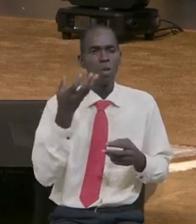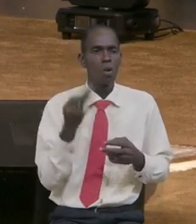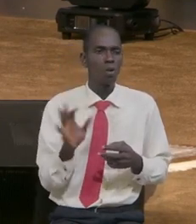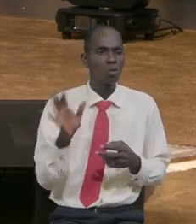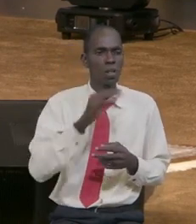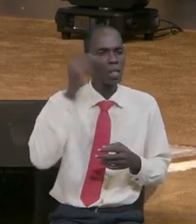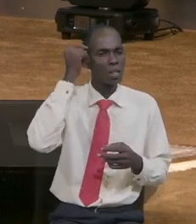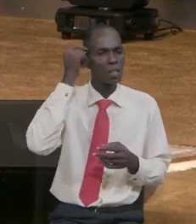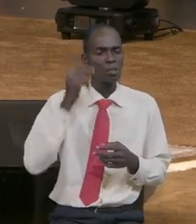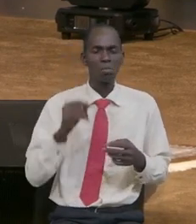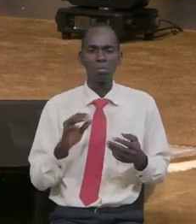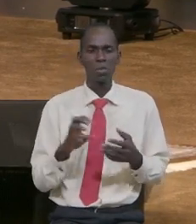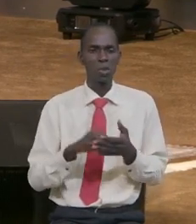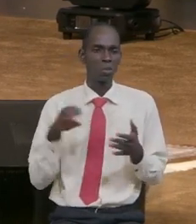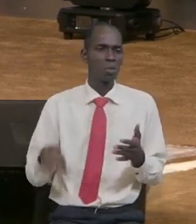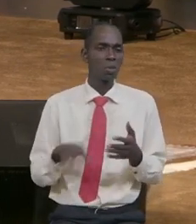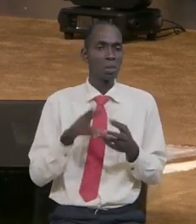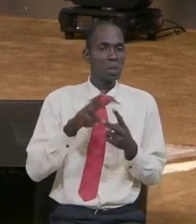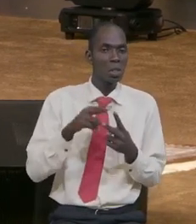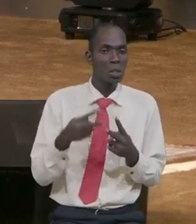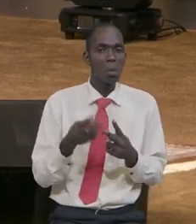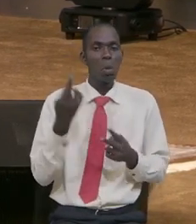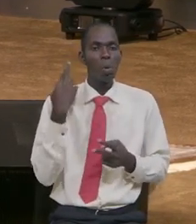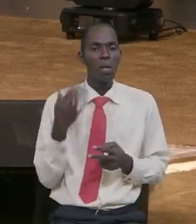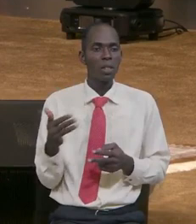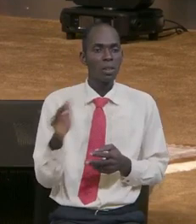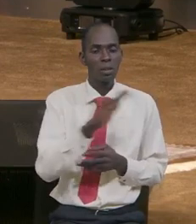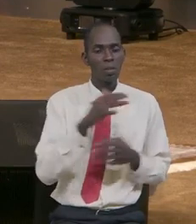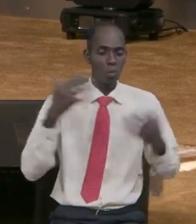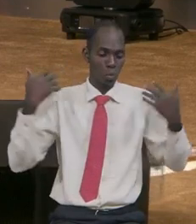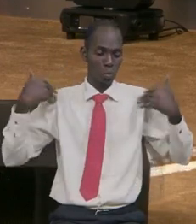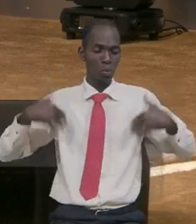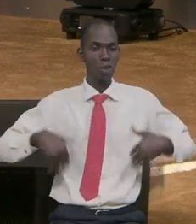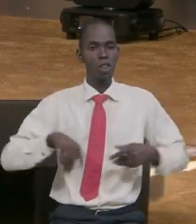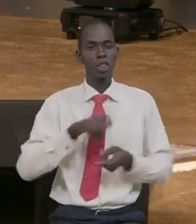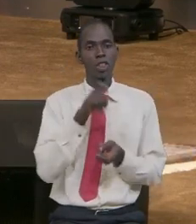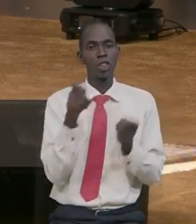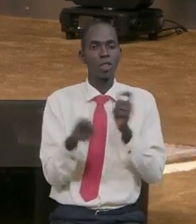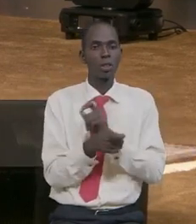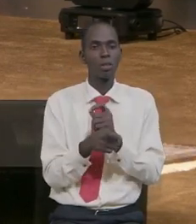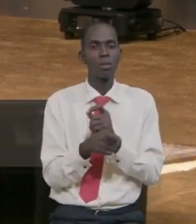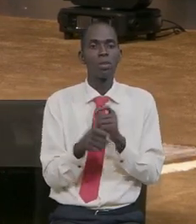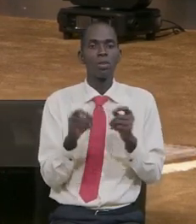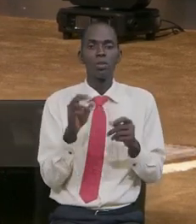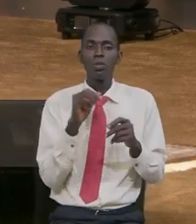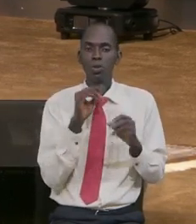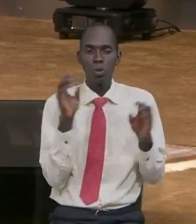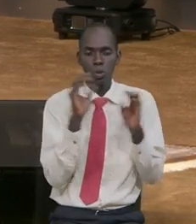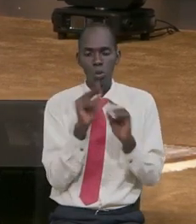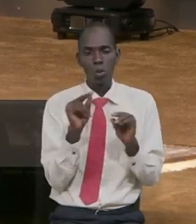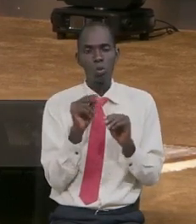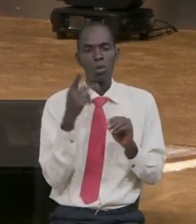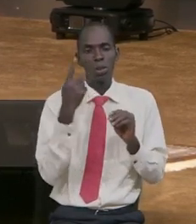head singed, neither were their coats changed, nor the smell